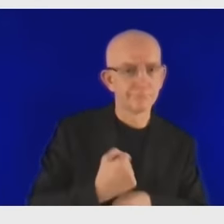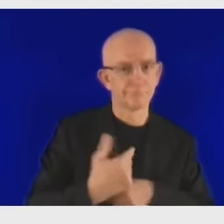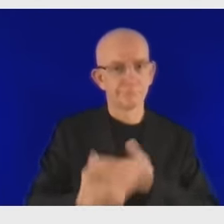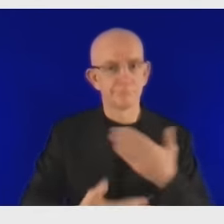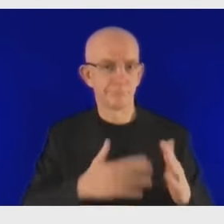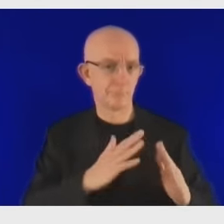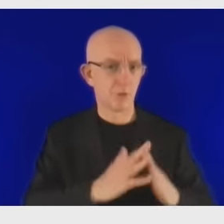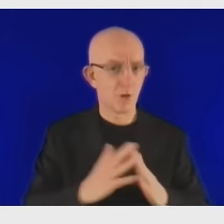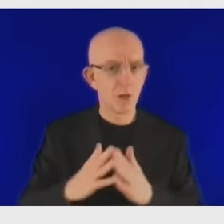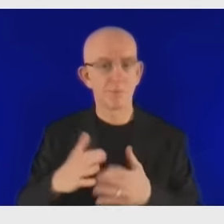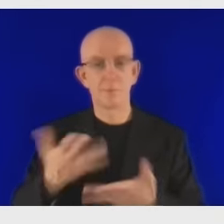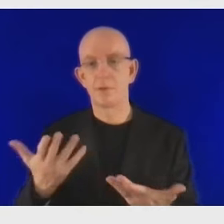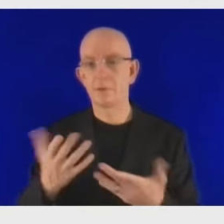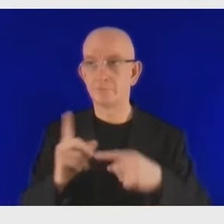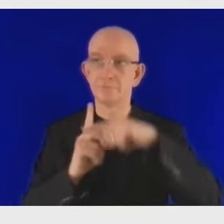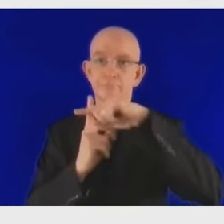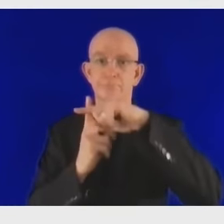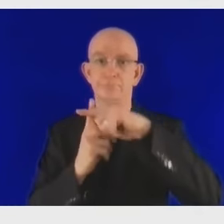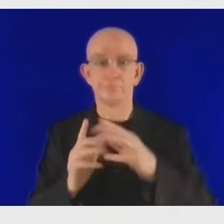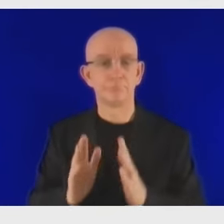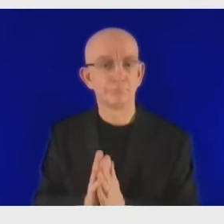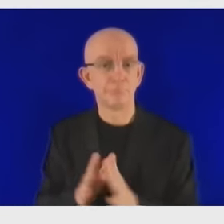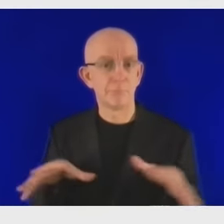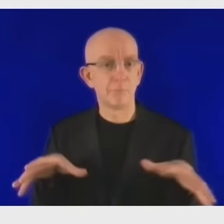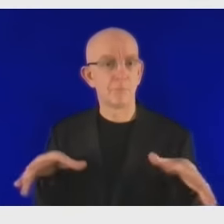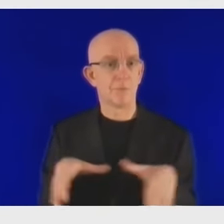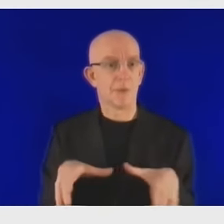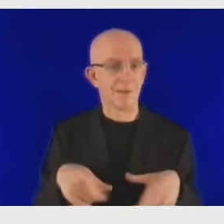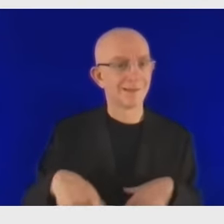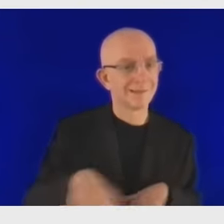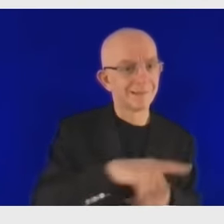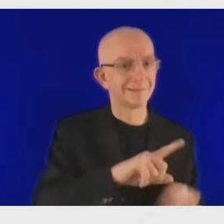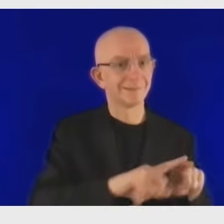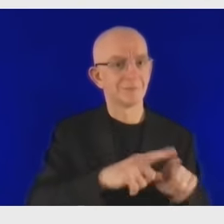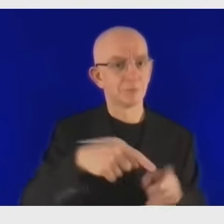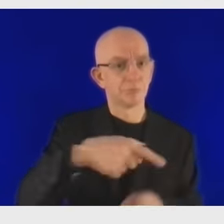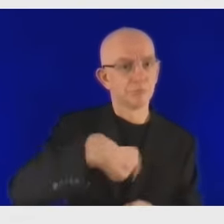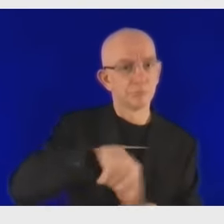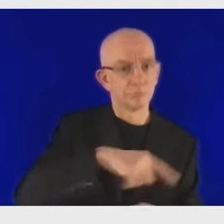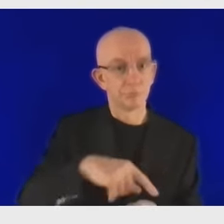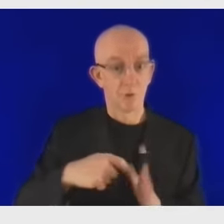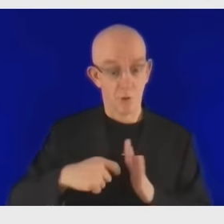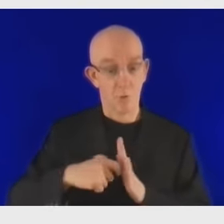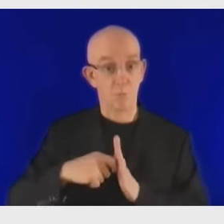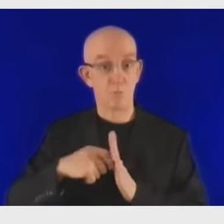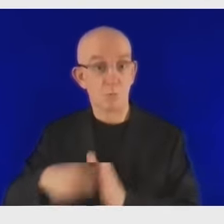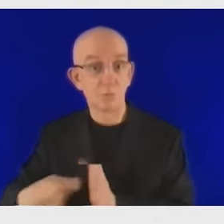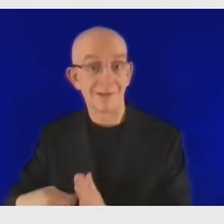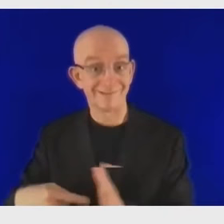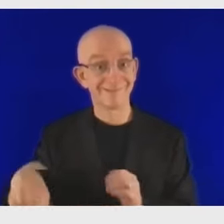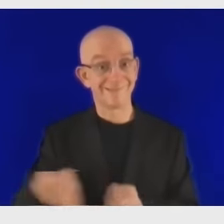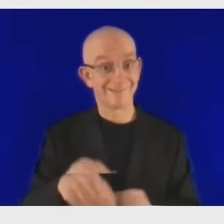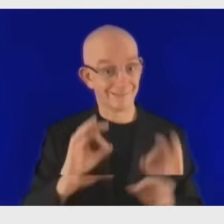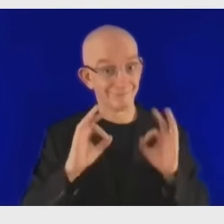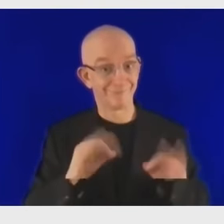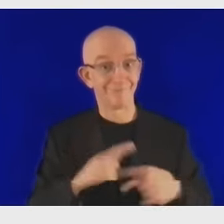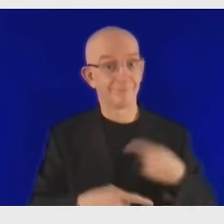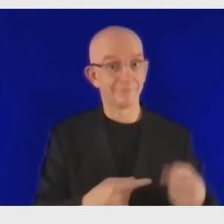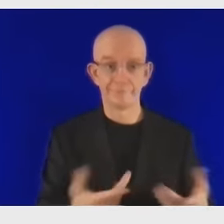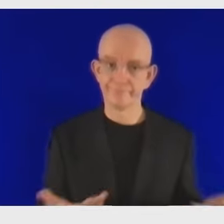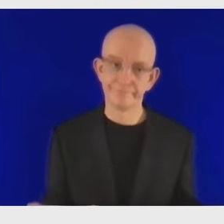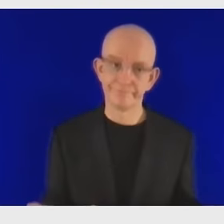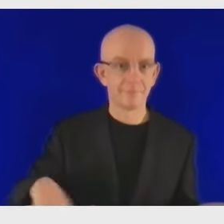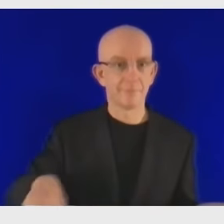communications. Thus, the need to build capacity is paramount and cannot happen without adequate backing, which